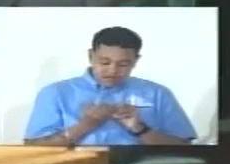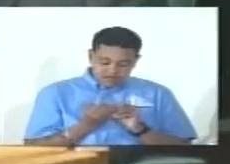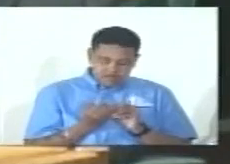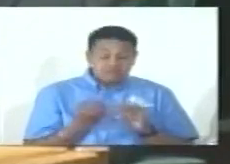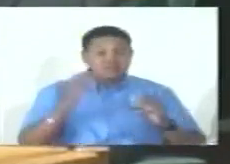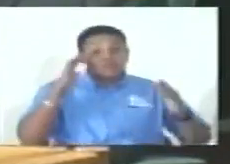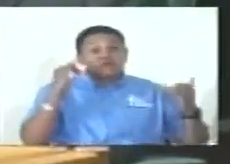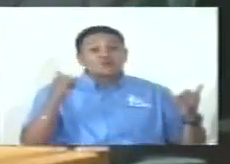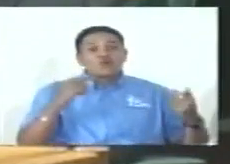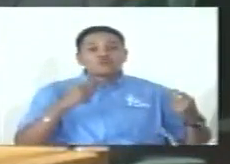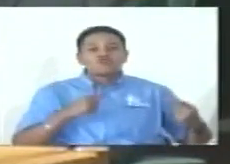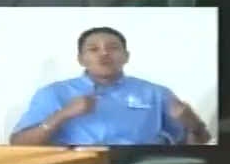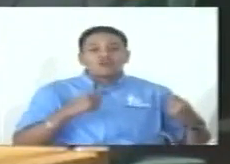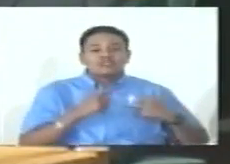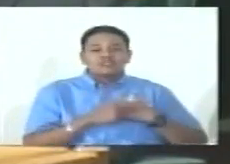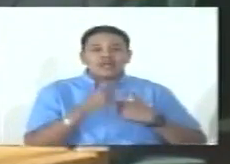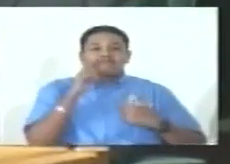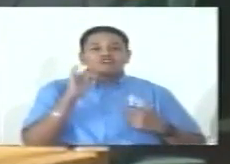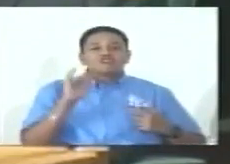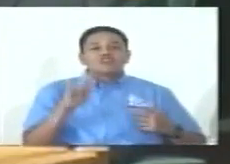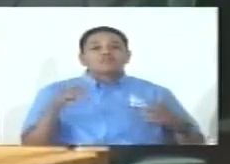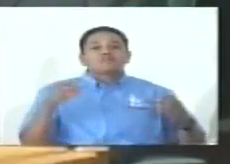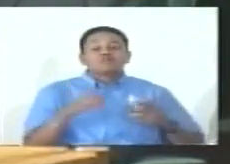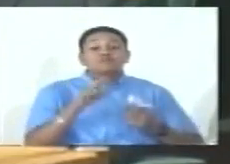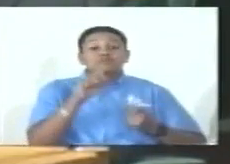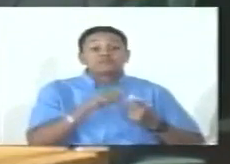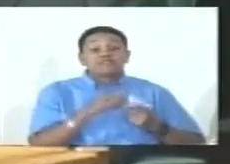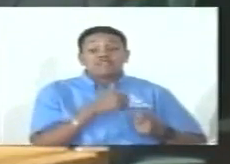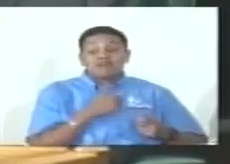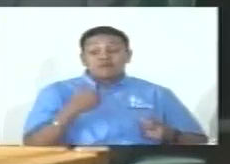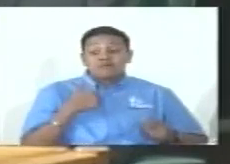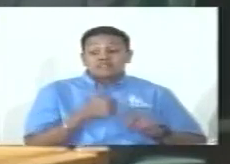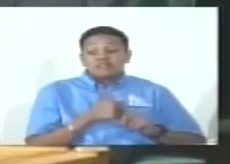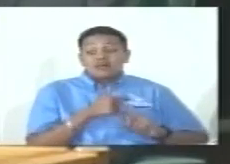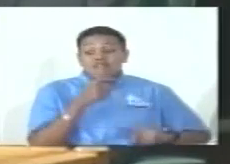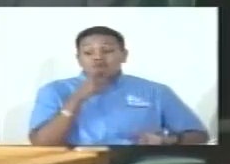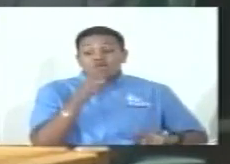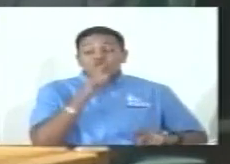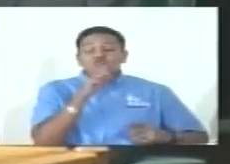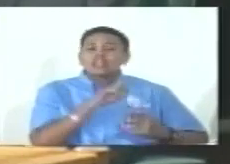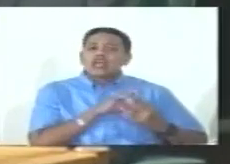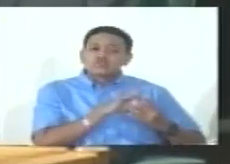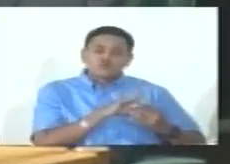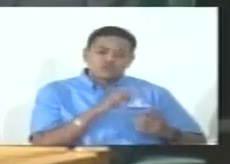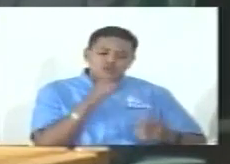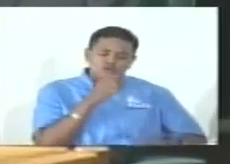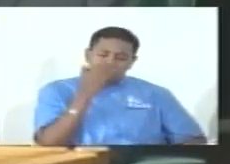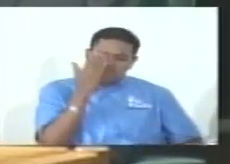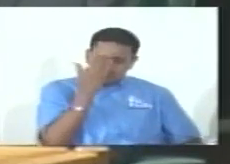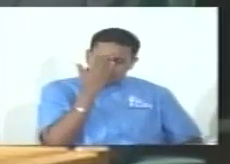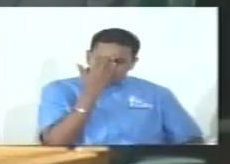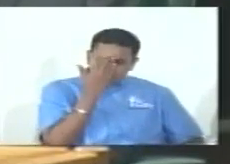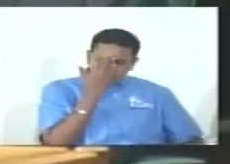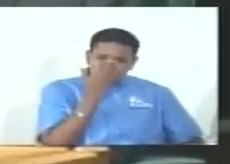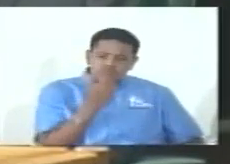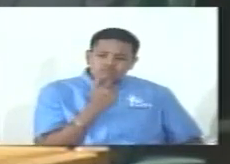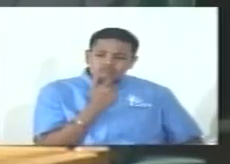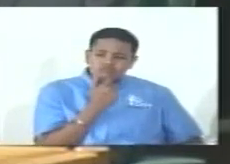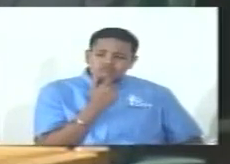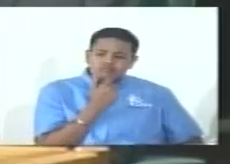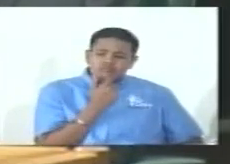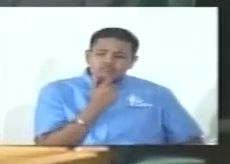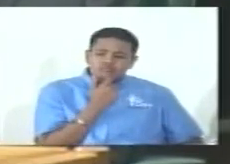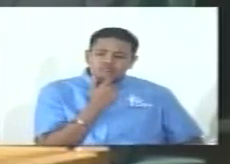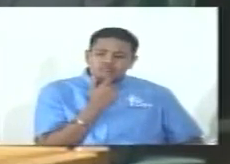Party, and specifically those members who associate and are